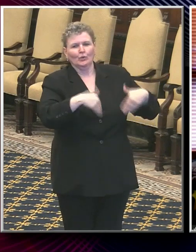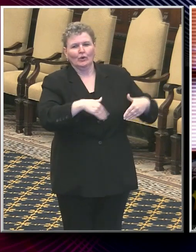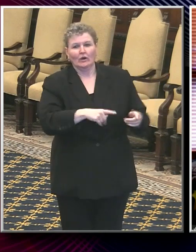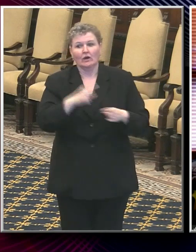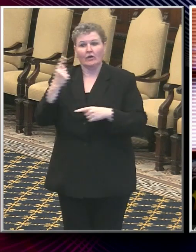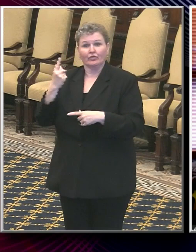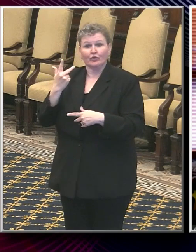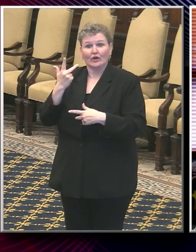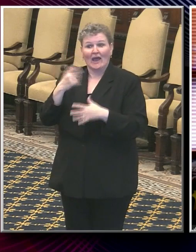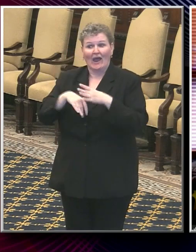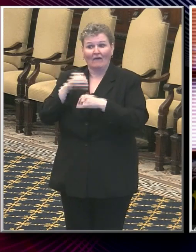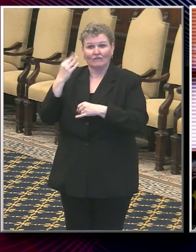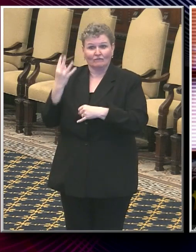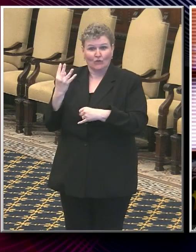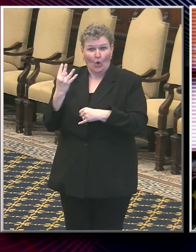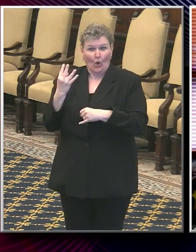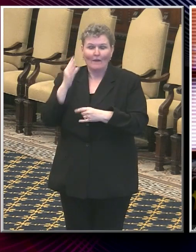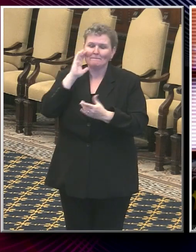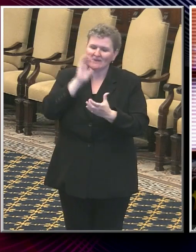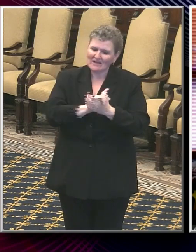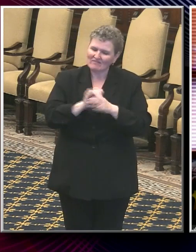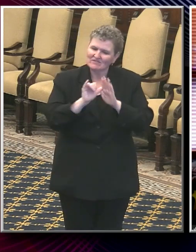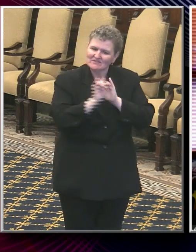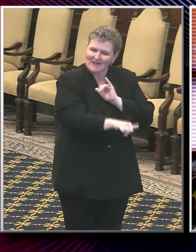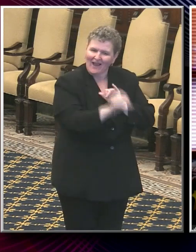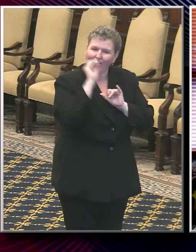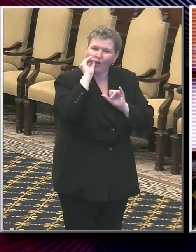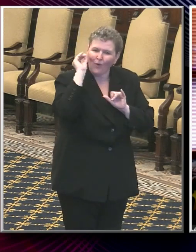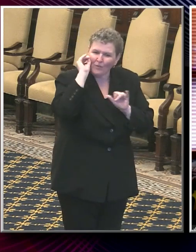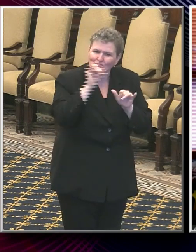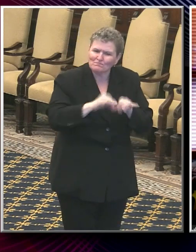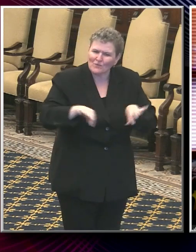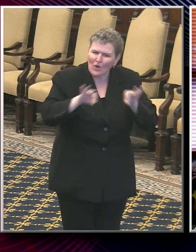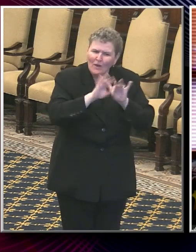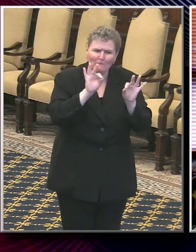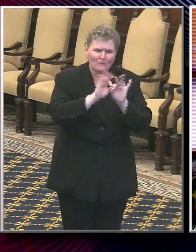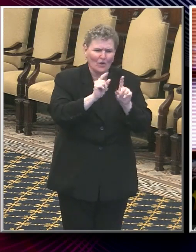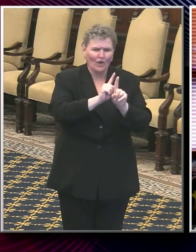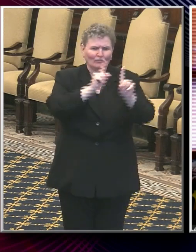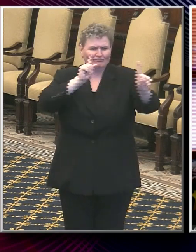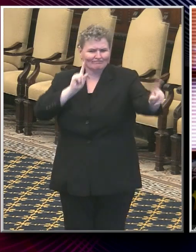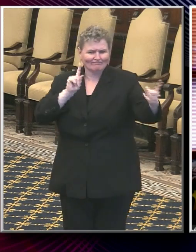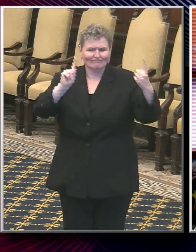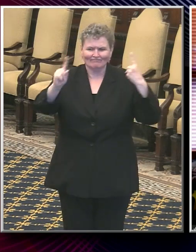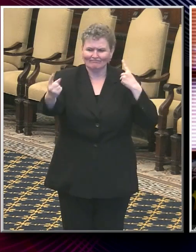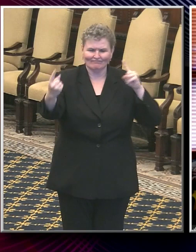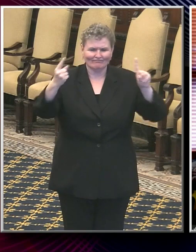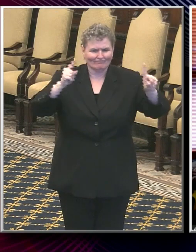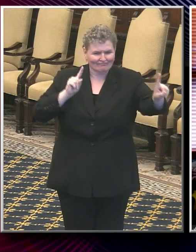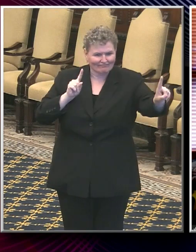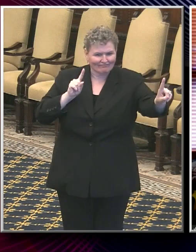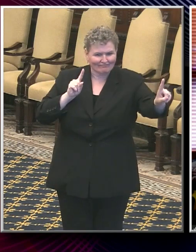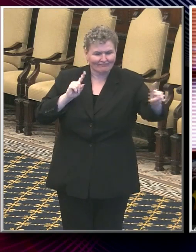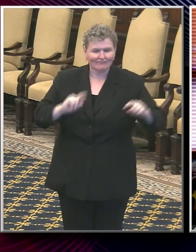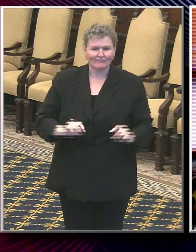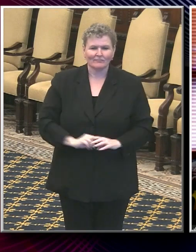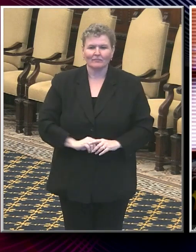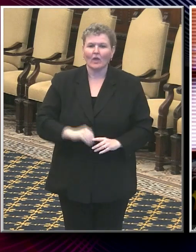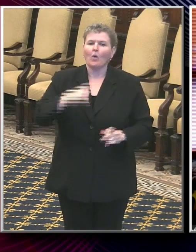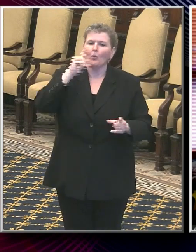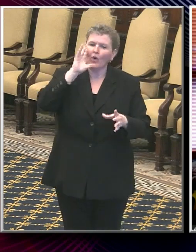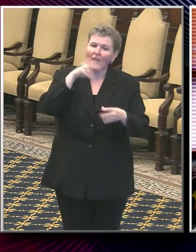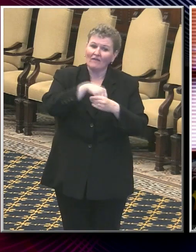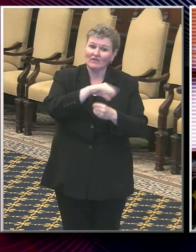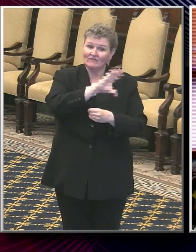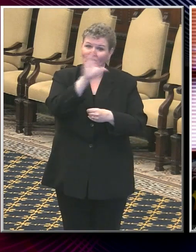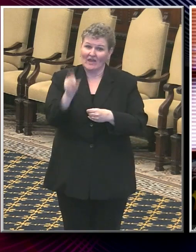important to stay at home, minimize social contact with others, and keep at least 6 feet away from others. We know African-American communities in Philadelphia are